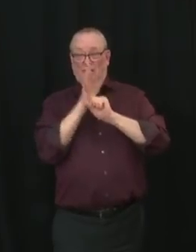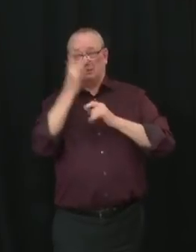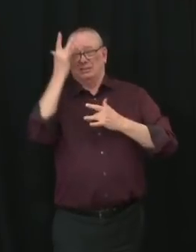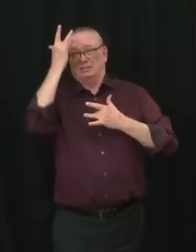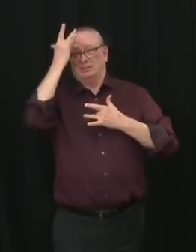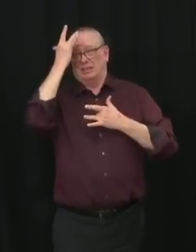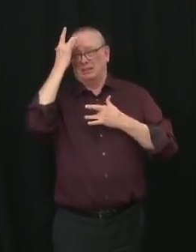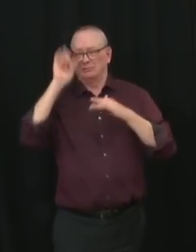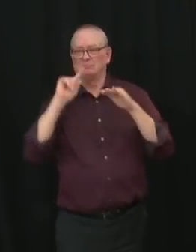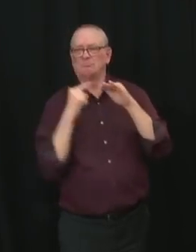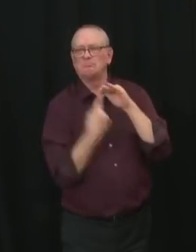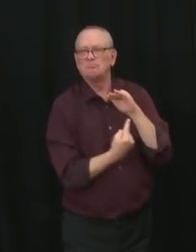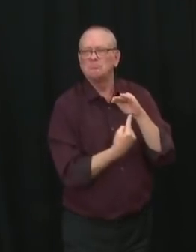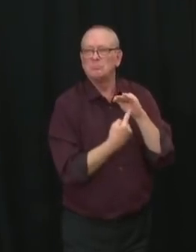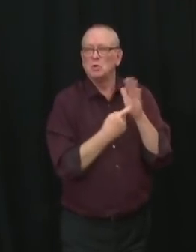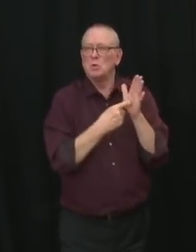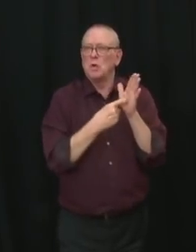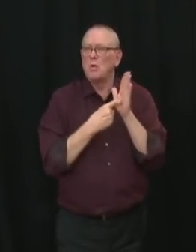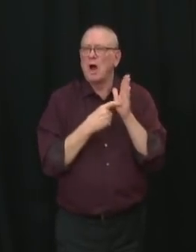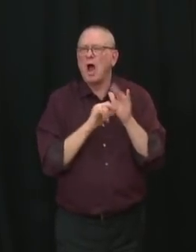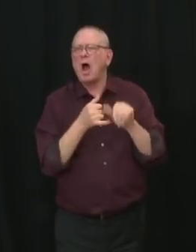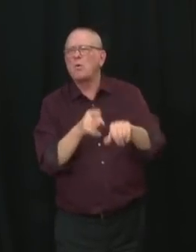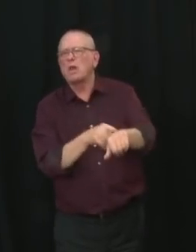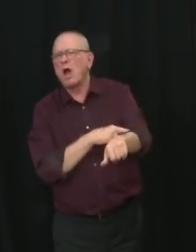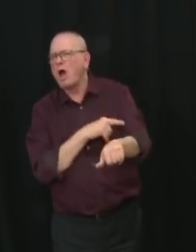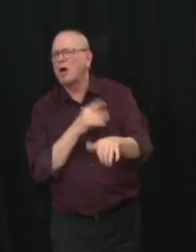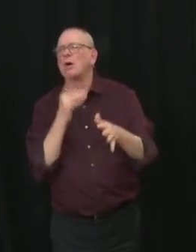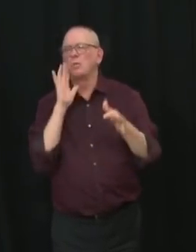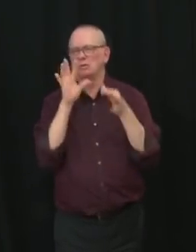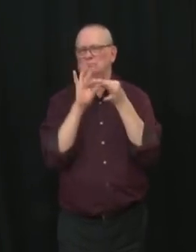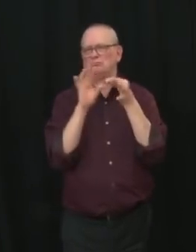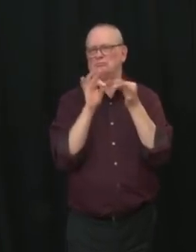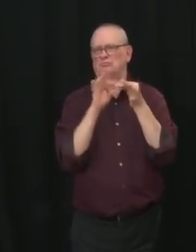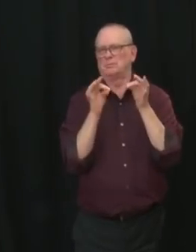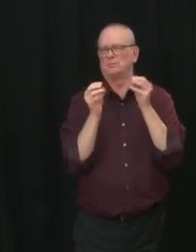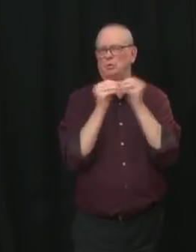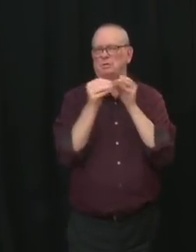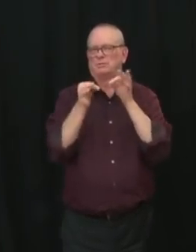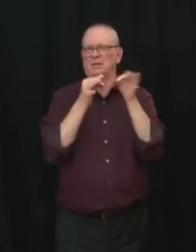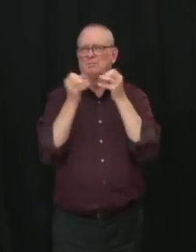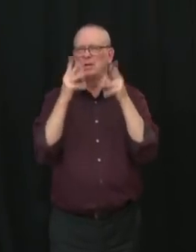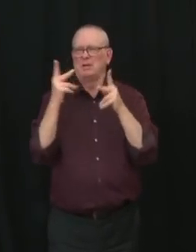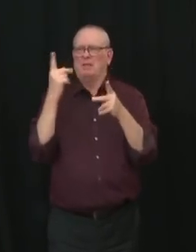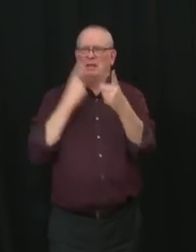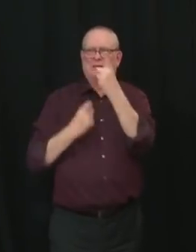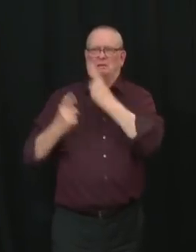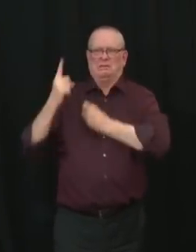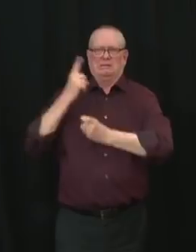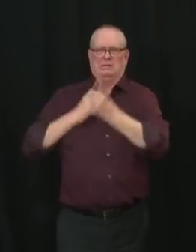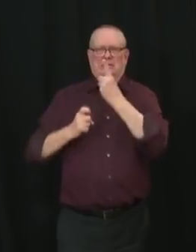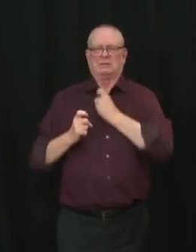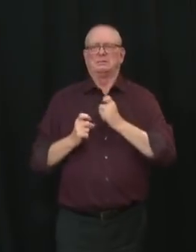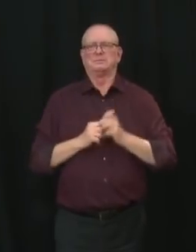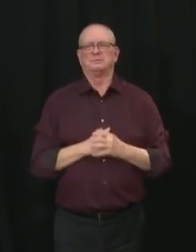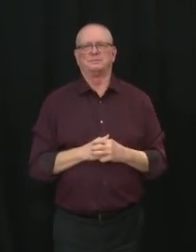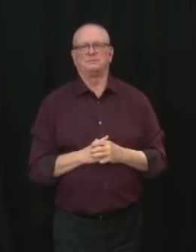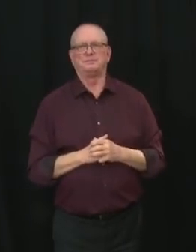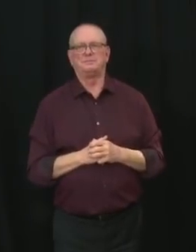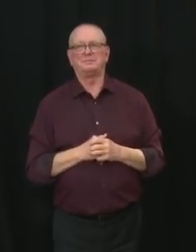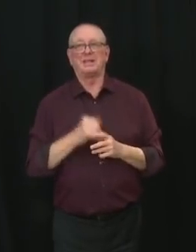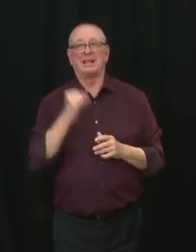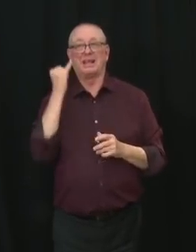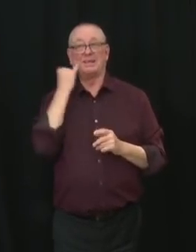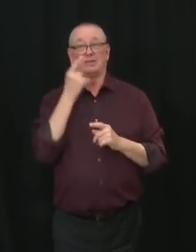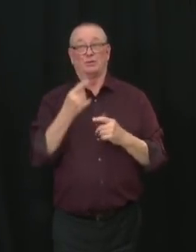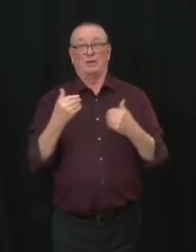this topic. If you have COVID, the greatest transmission risk is in the few days before and after symptoms start, but